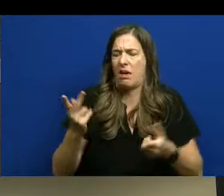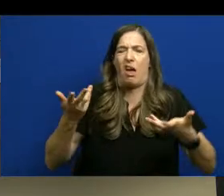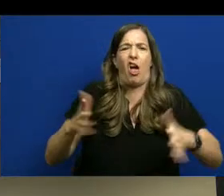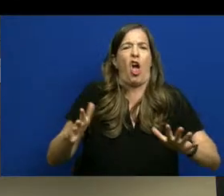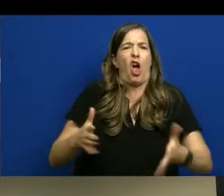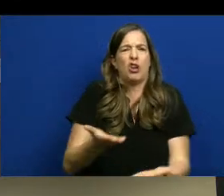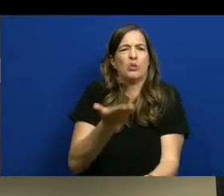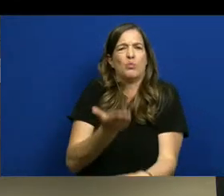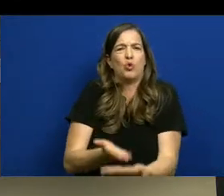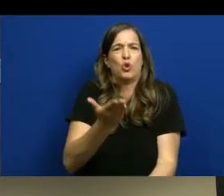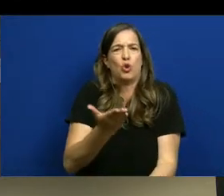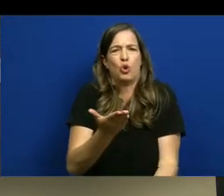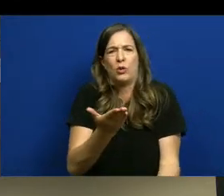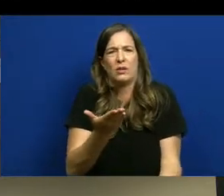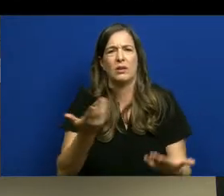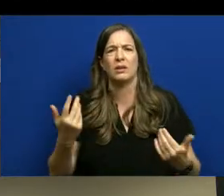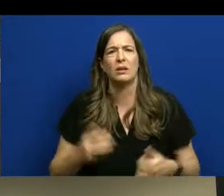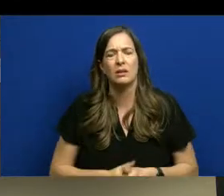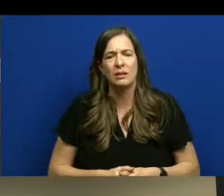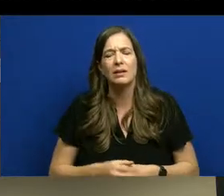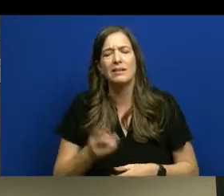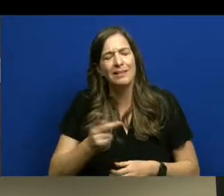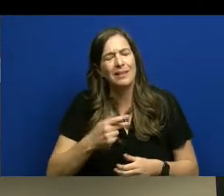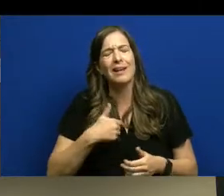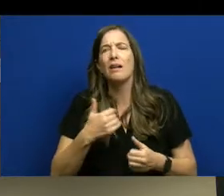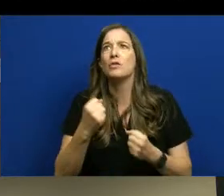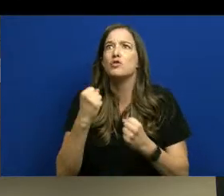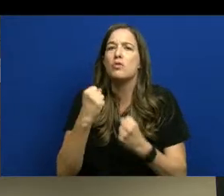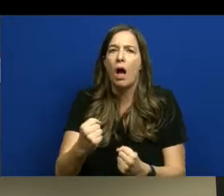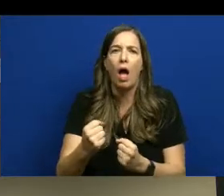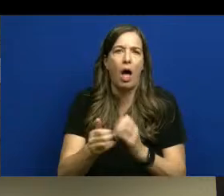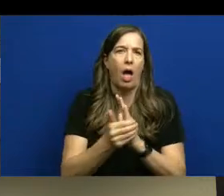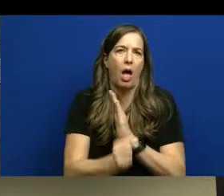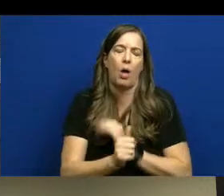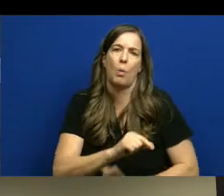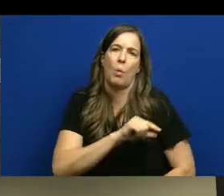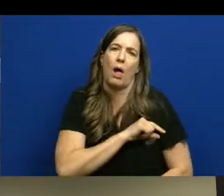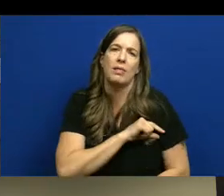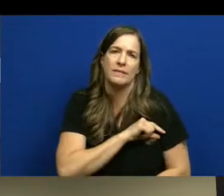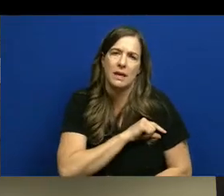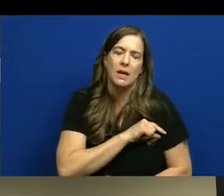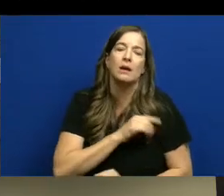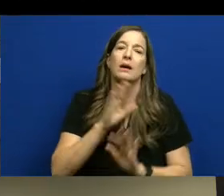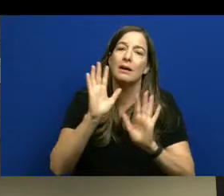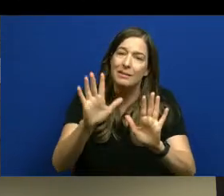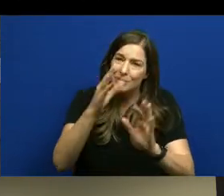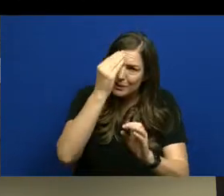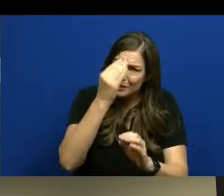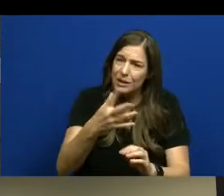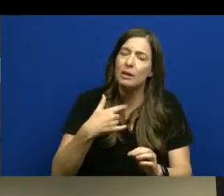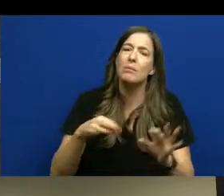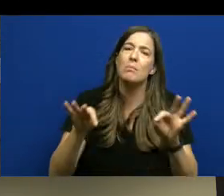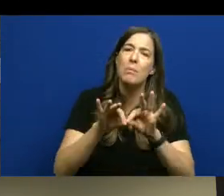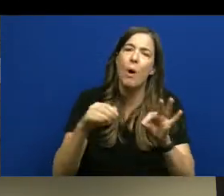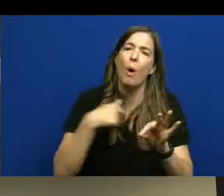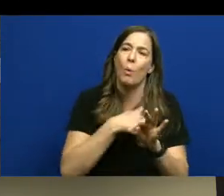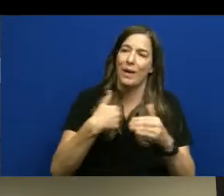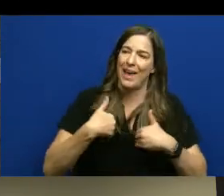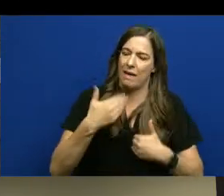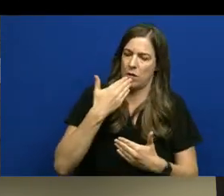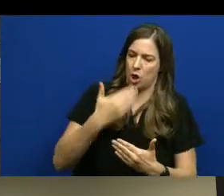their qualifications. And I'll end with this. Time. We need a qualified leader, not a deaf person.